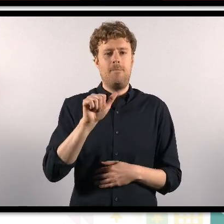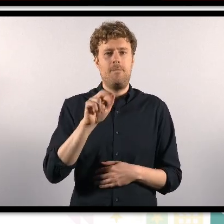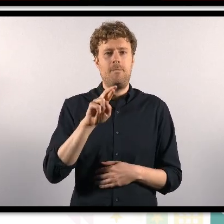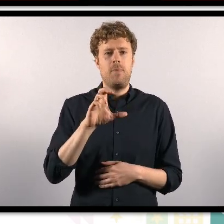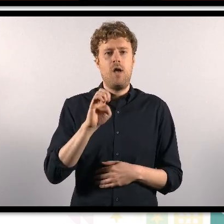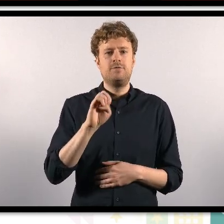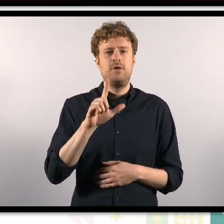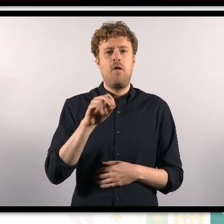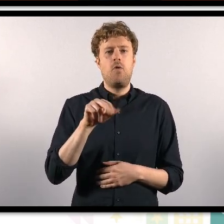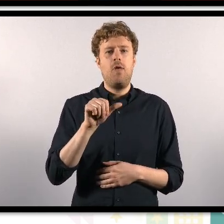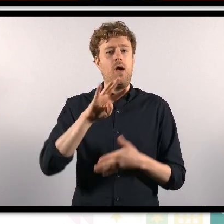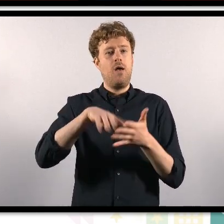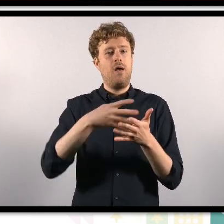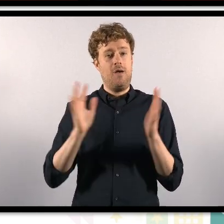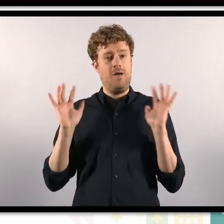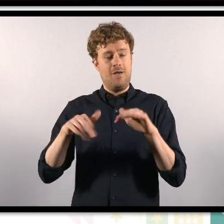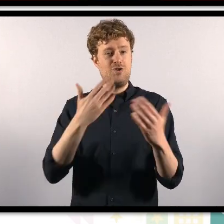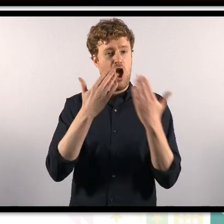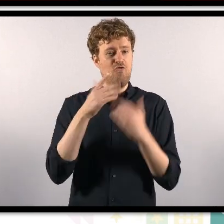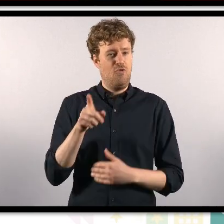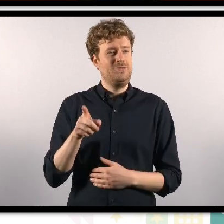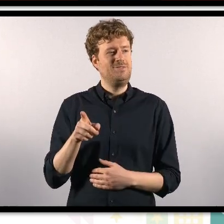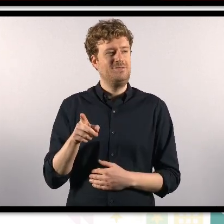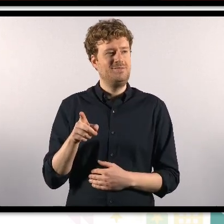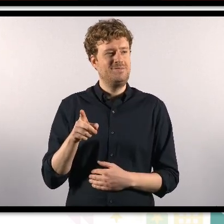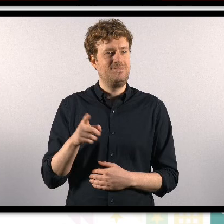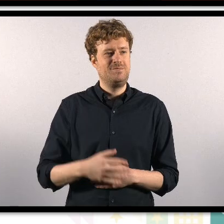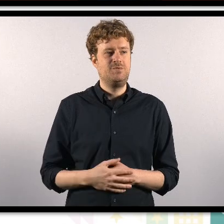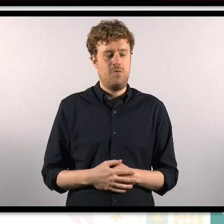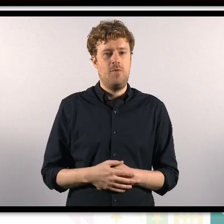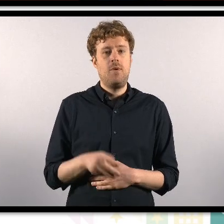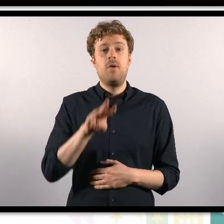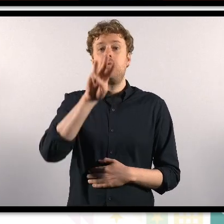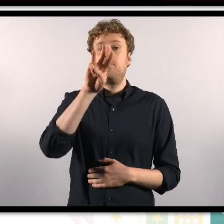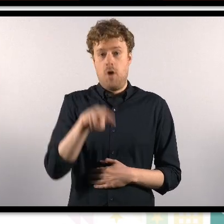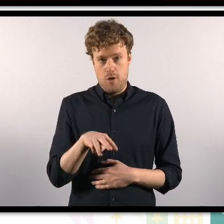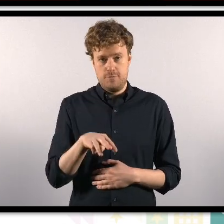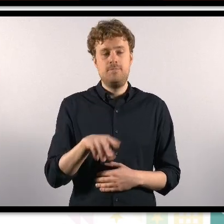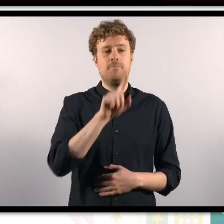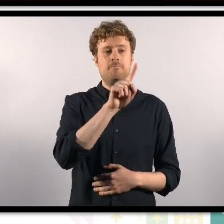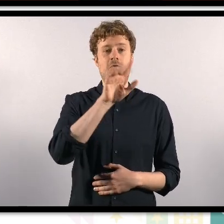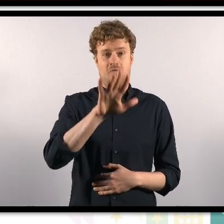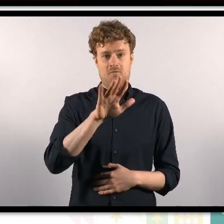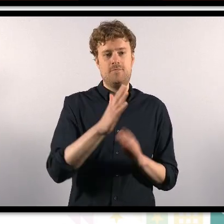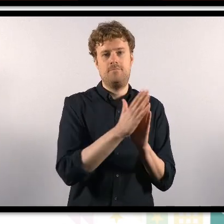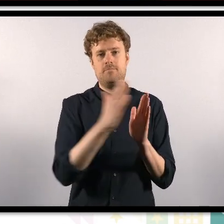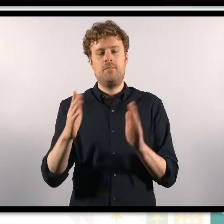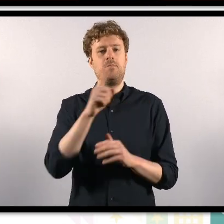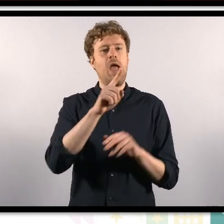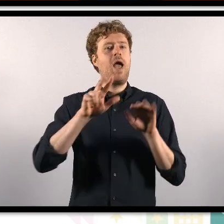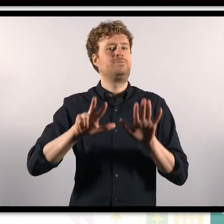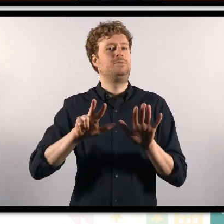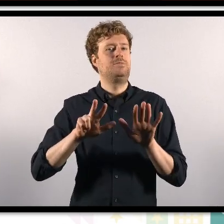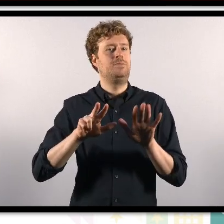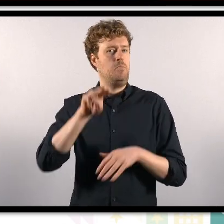great week of learning, nerding out, meeting some new friends, and so on. So with that, I'll kind